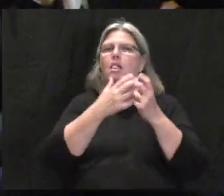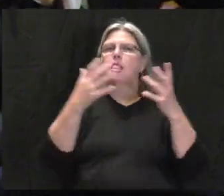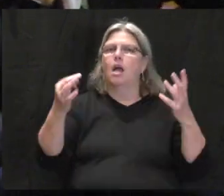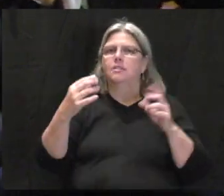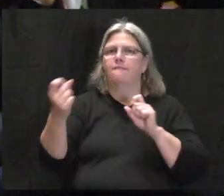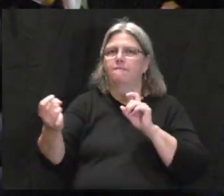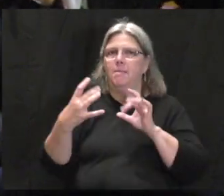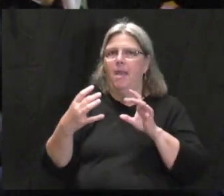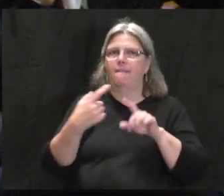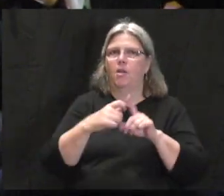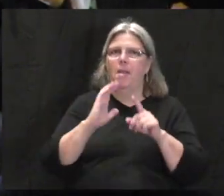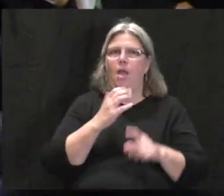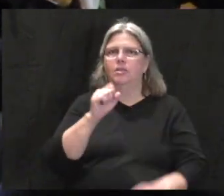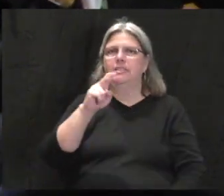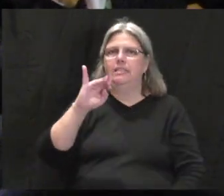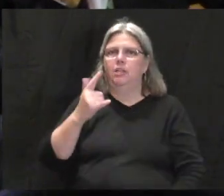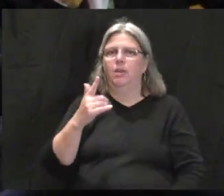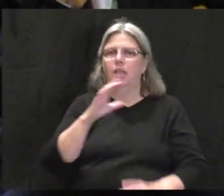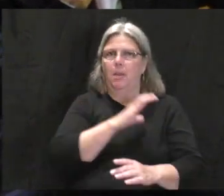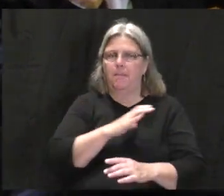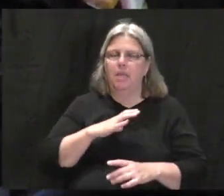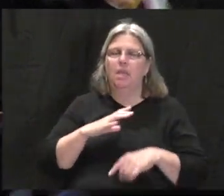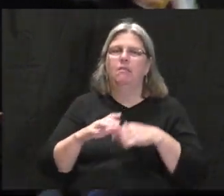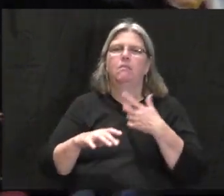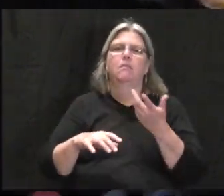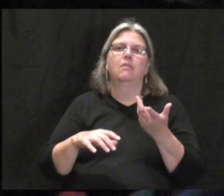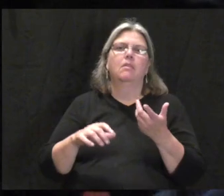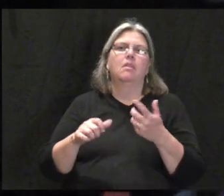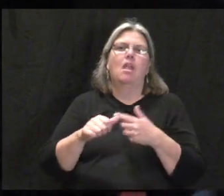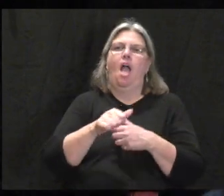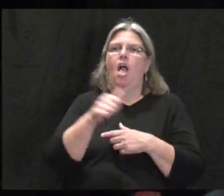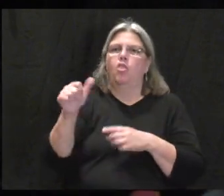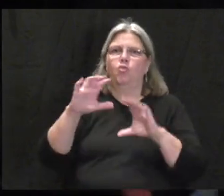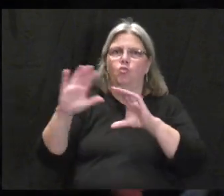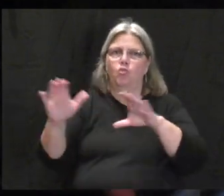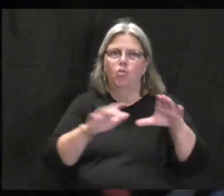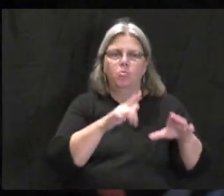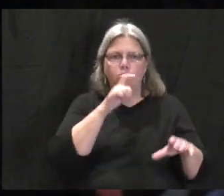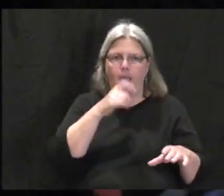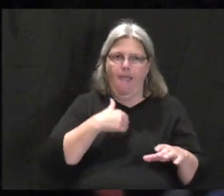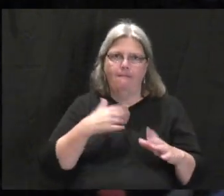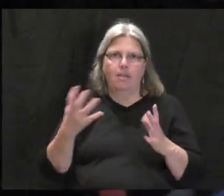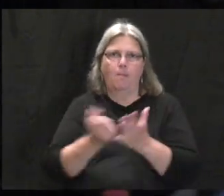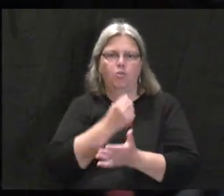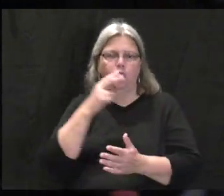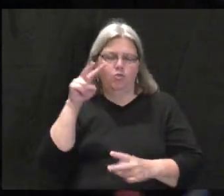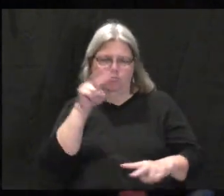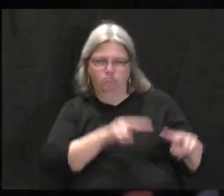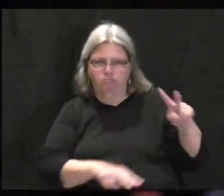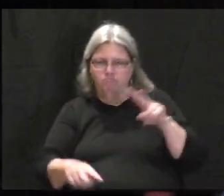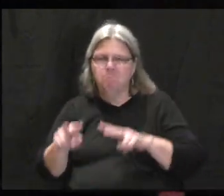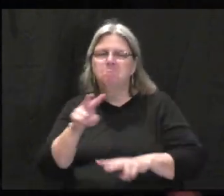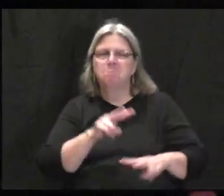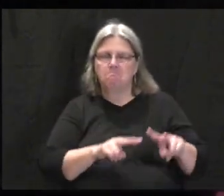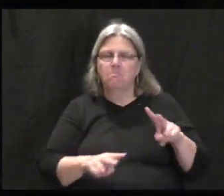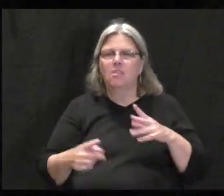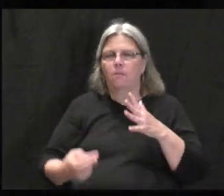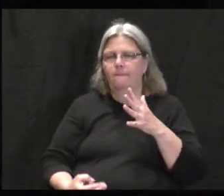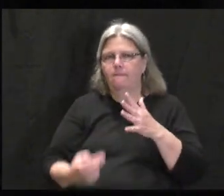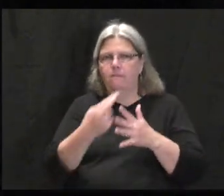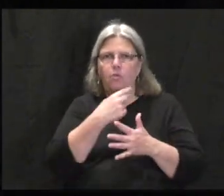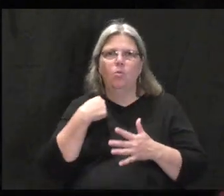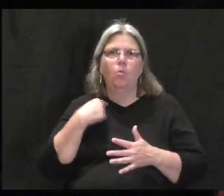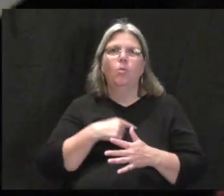near where that will be available on our board agenda. I'm going to talk a little bit about, for those of you who don't know, Jeffrey Wright is standing here,